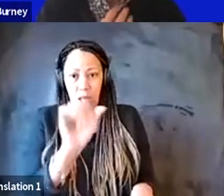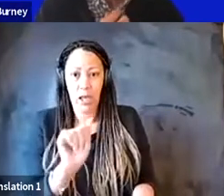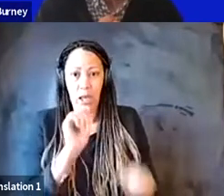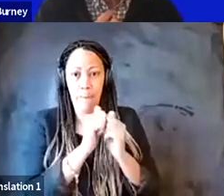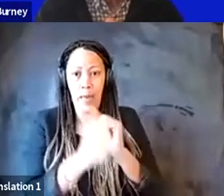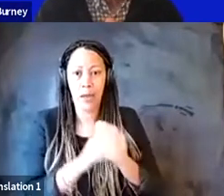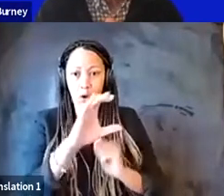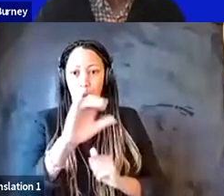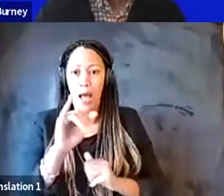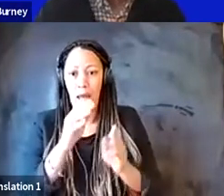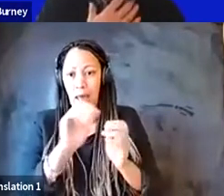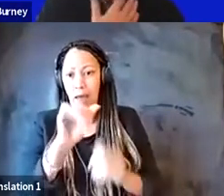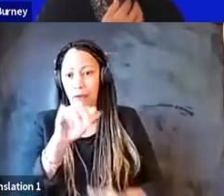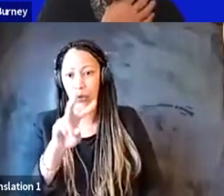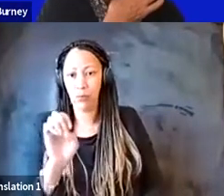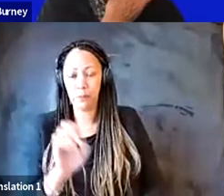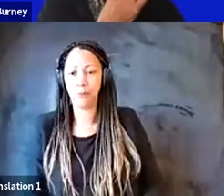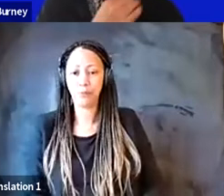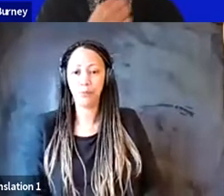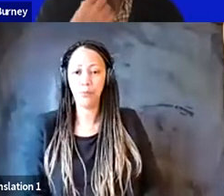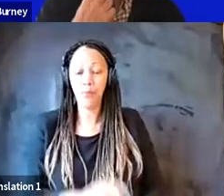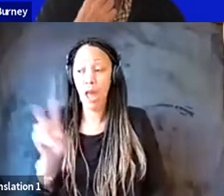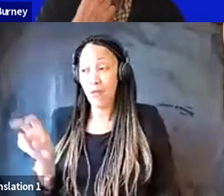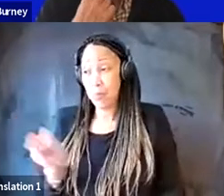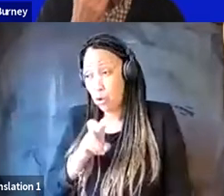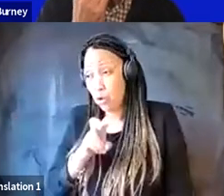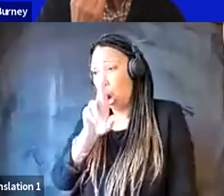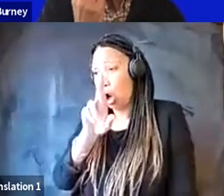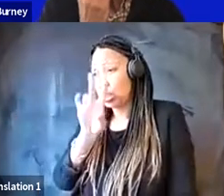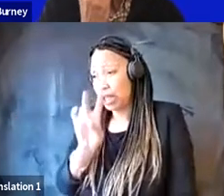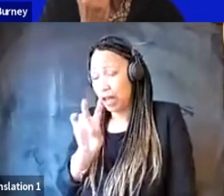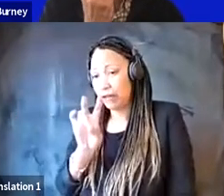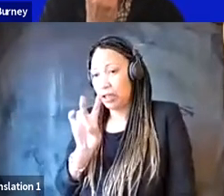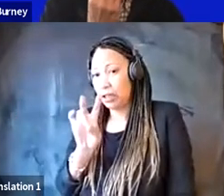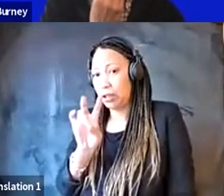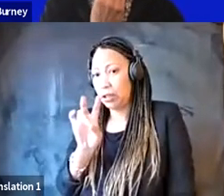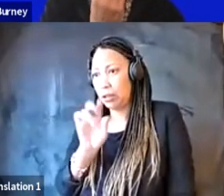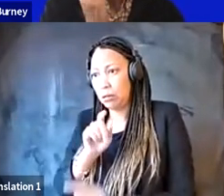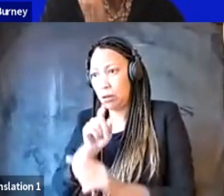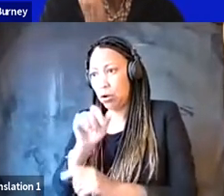Avenue? Well, I mean, moving to R7A across the site.